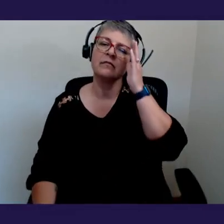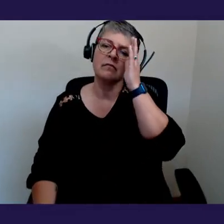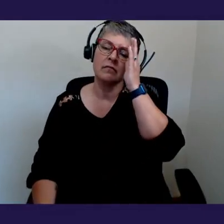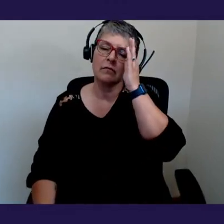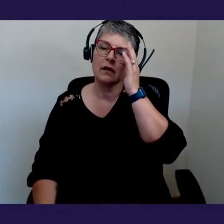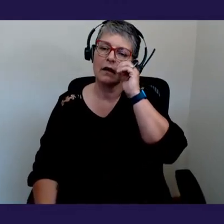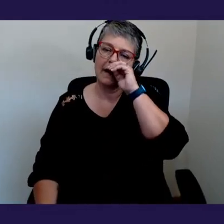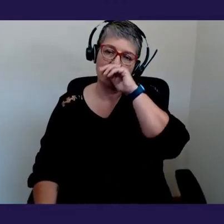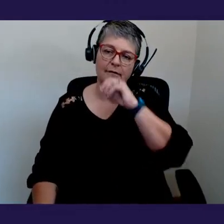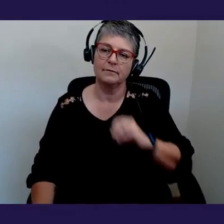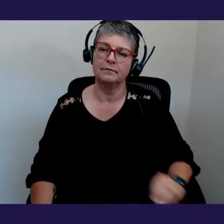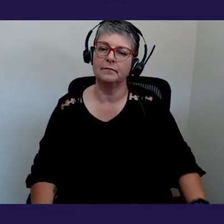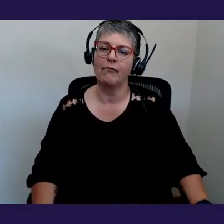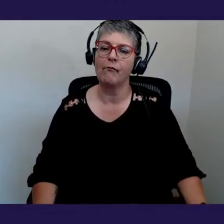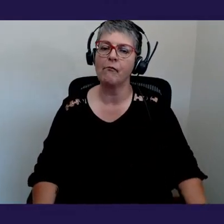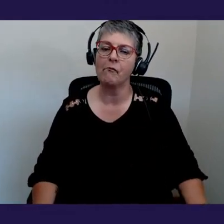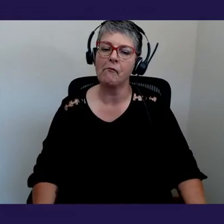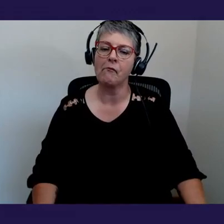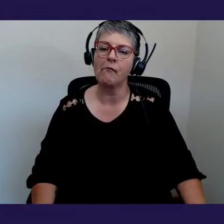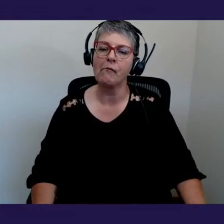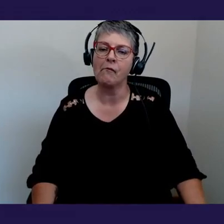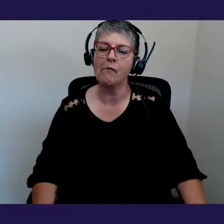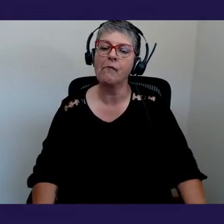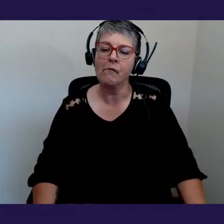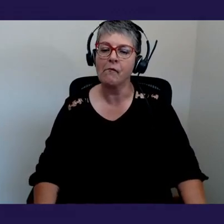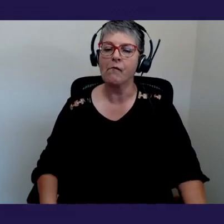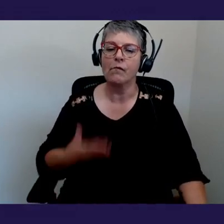Thank you so much, Adam. That is indeed,